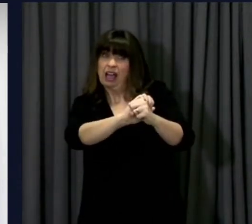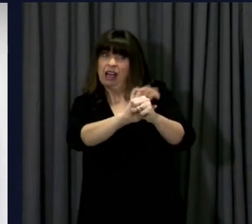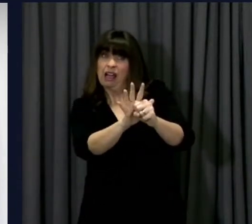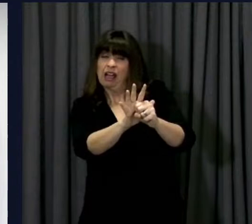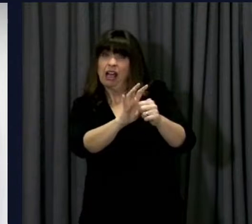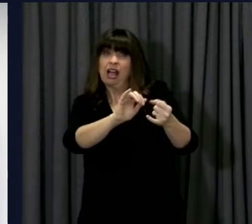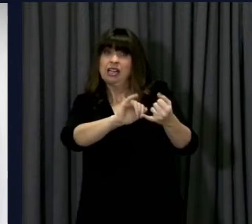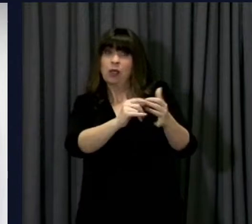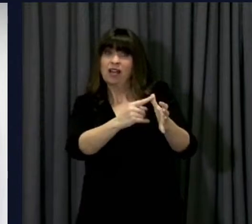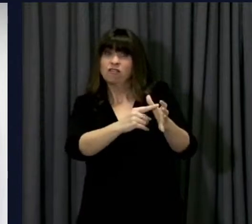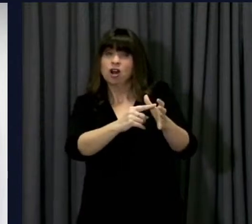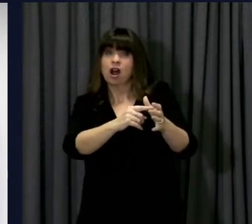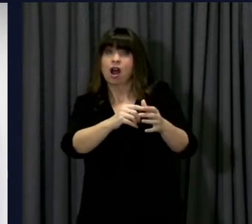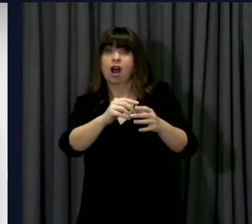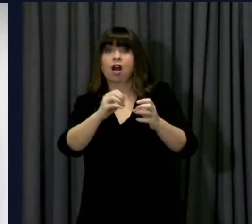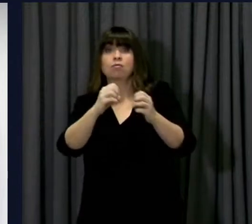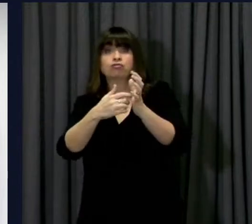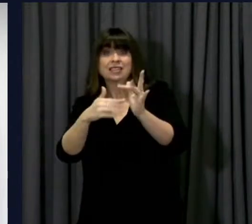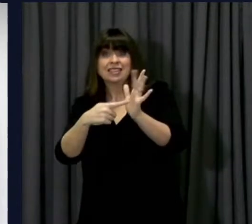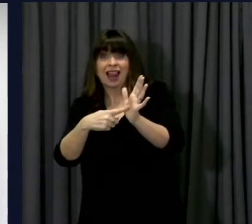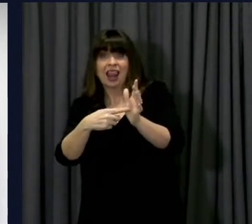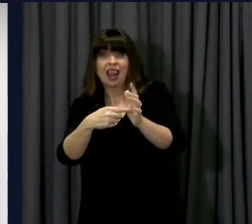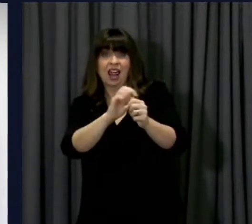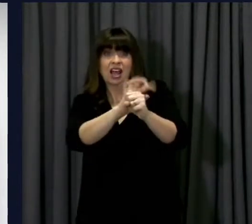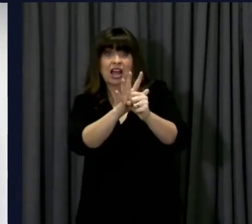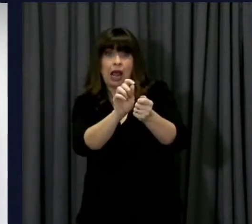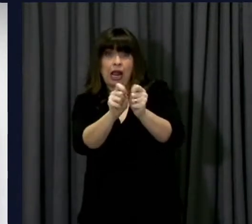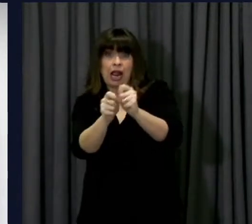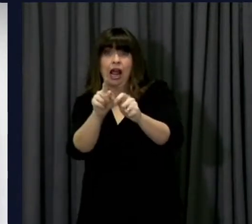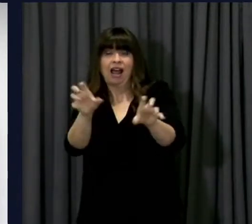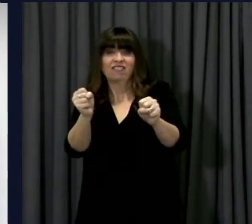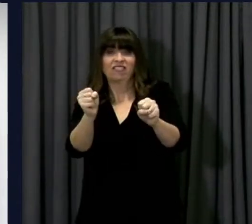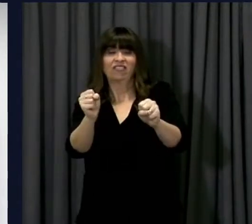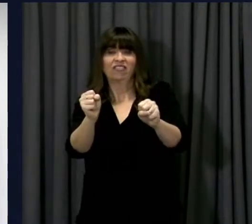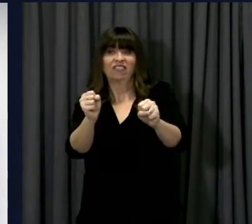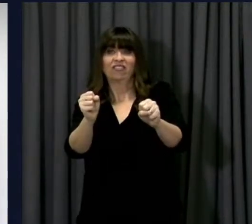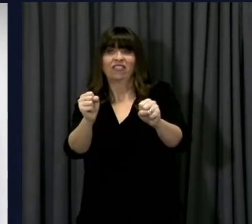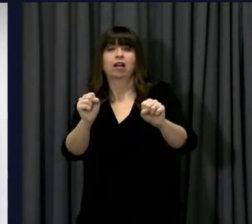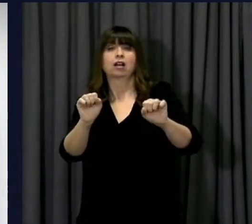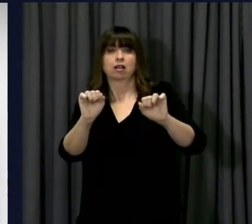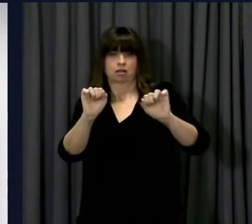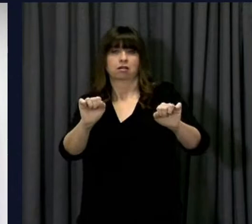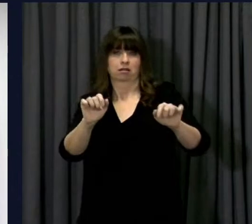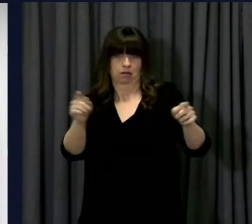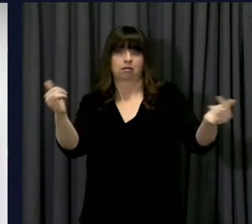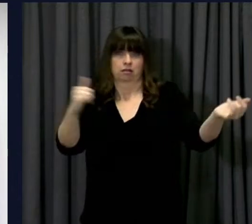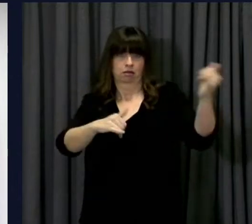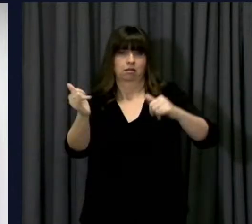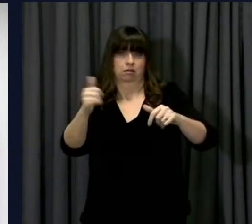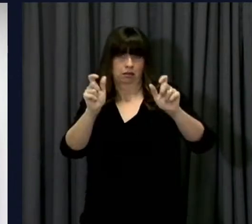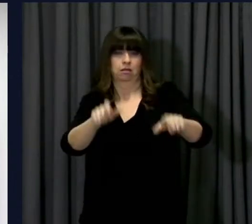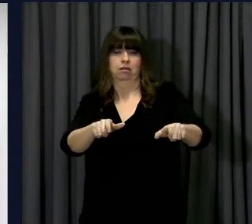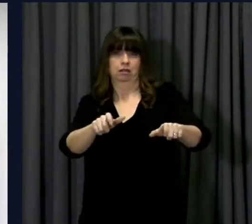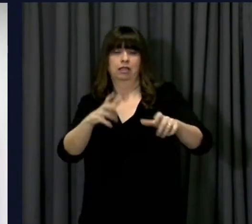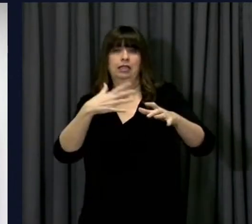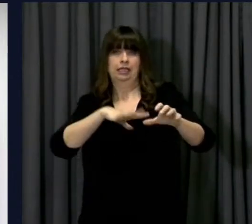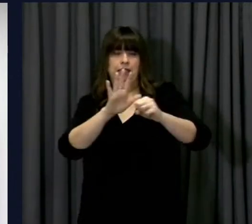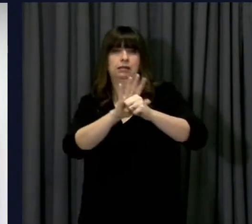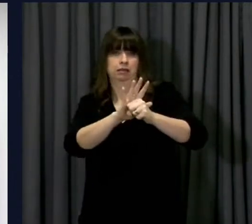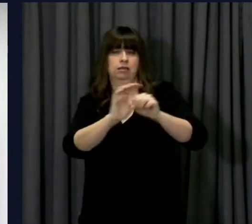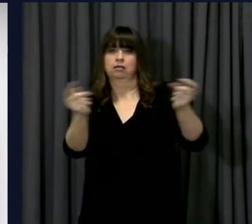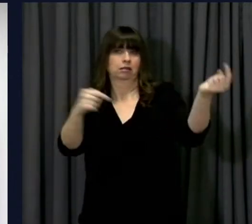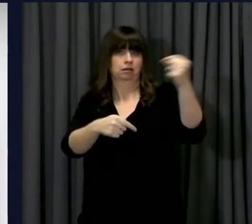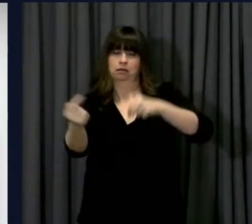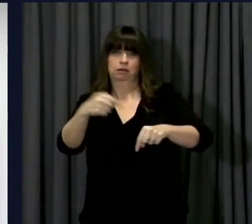the 2 Brazilian variants. In Wales, we have argued for these requirements to apply to people returning from